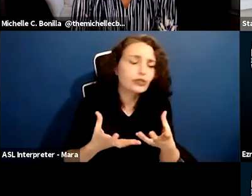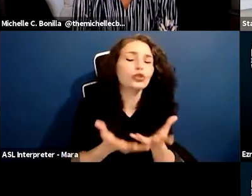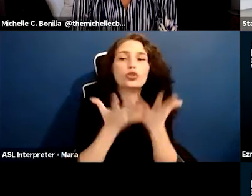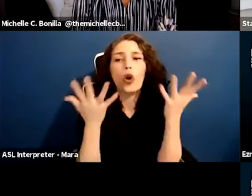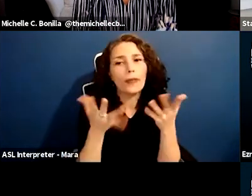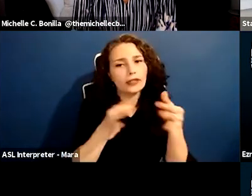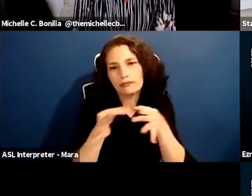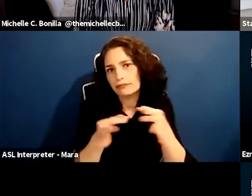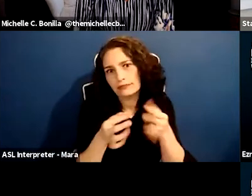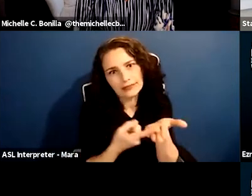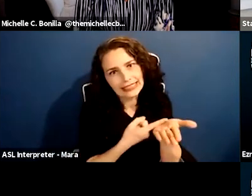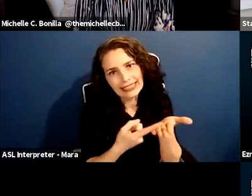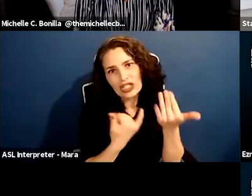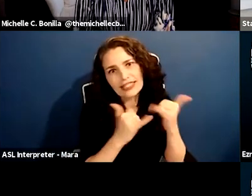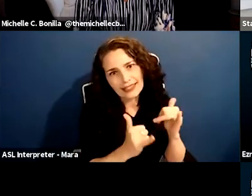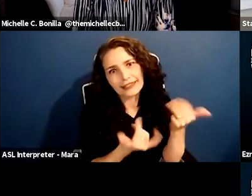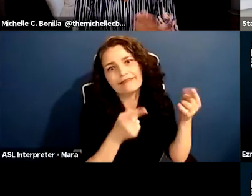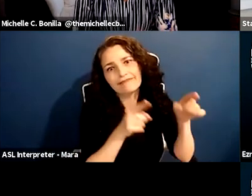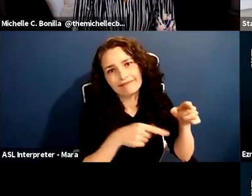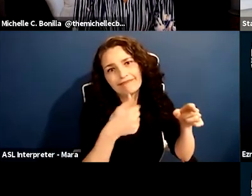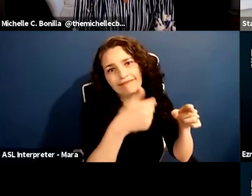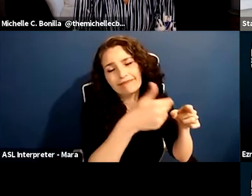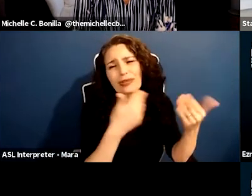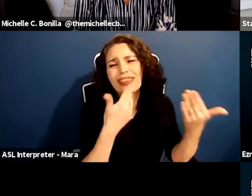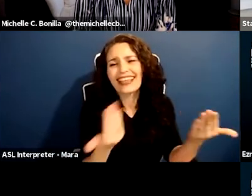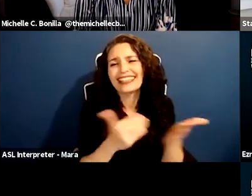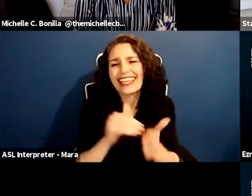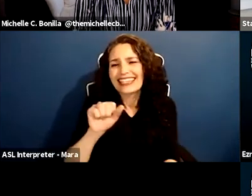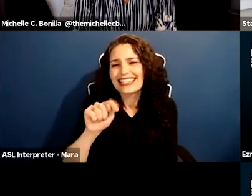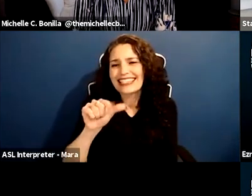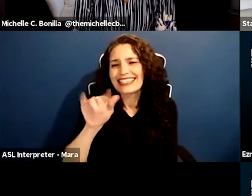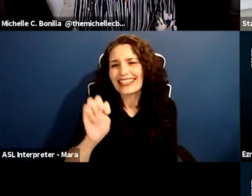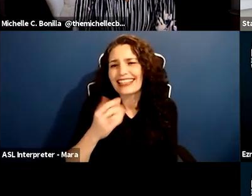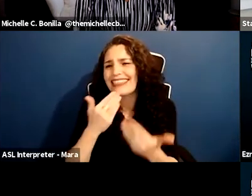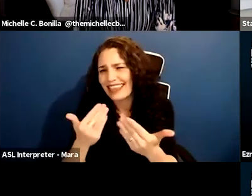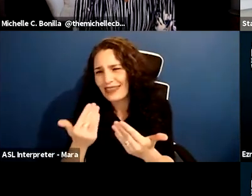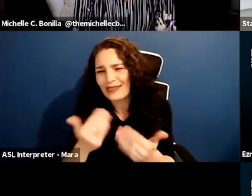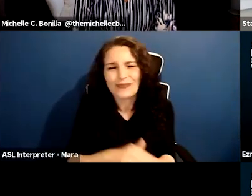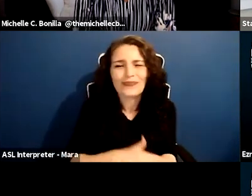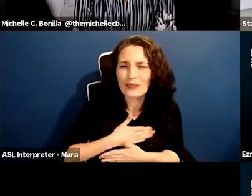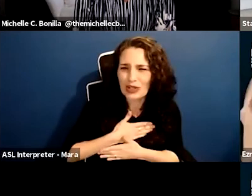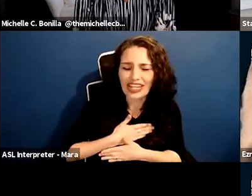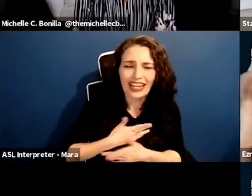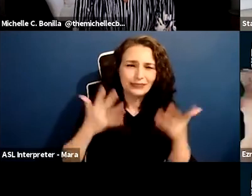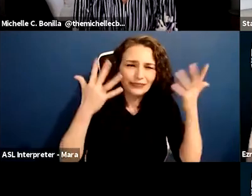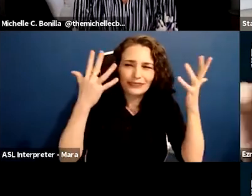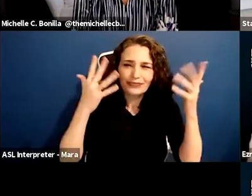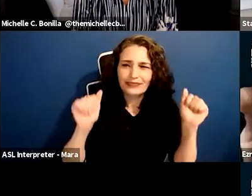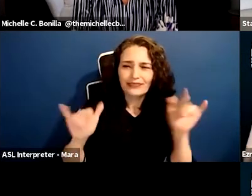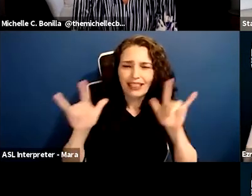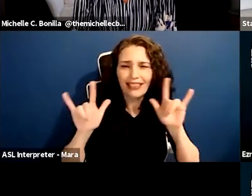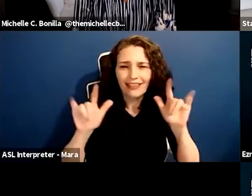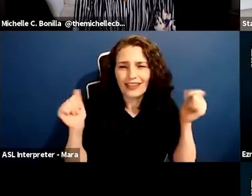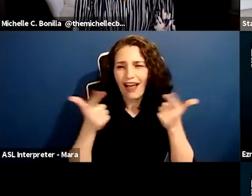about this. So Stacie, again, thank you so much. Thank you. Appreciate it. Big shout out and love to